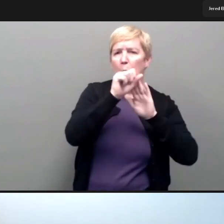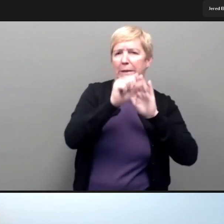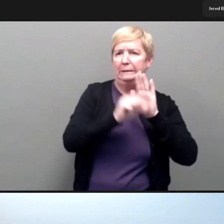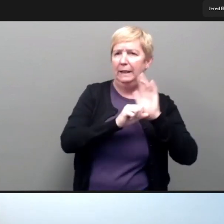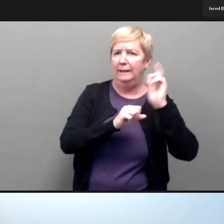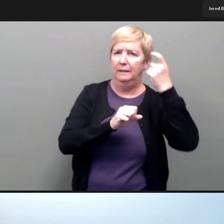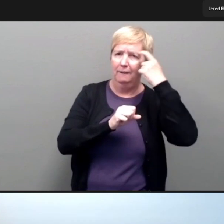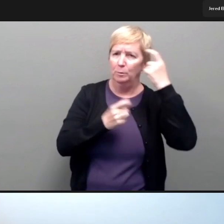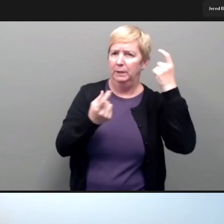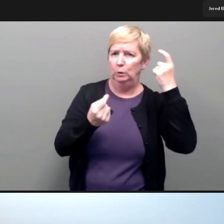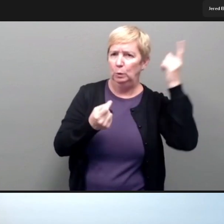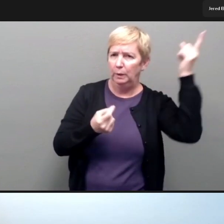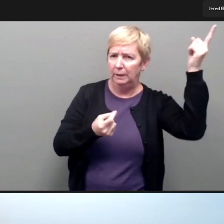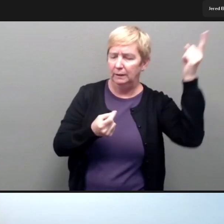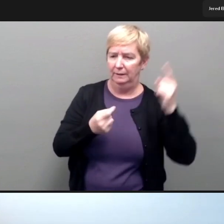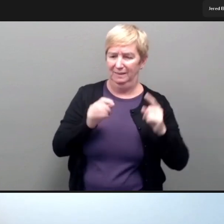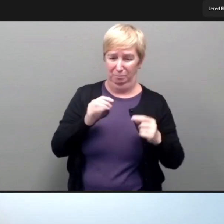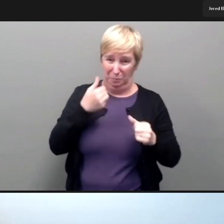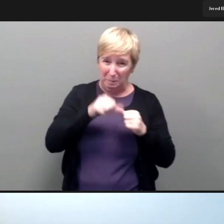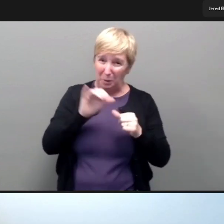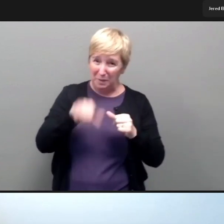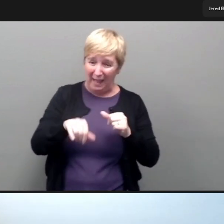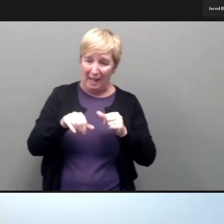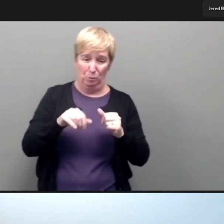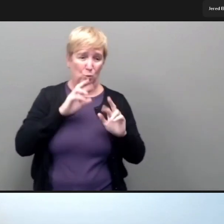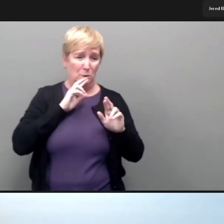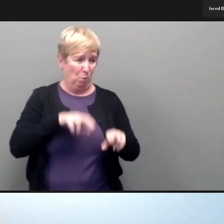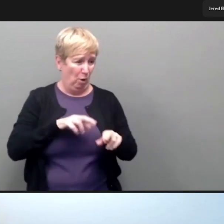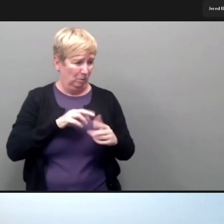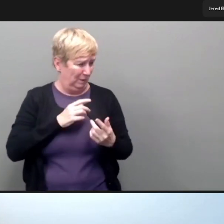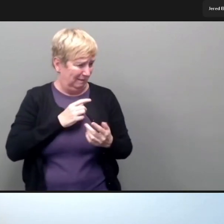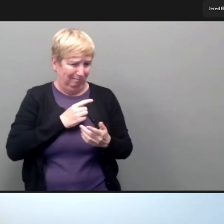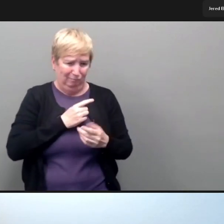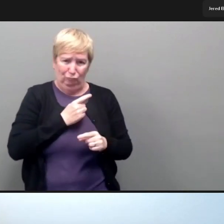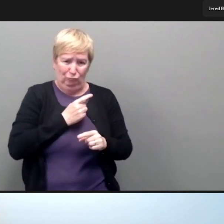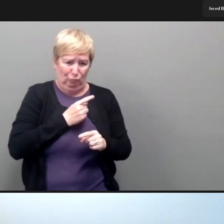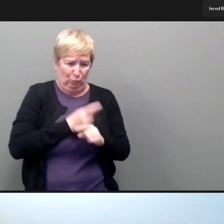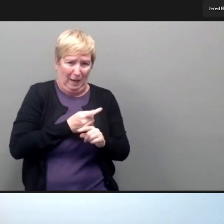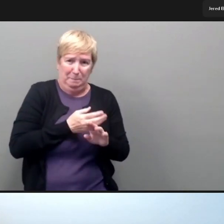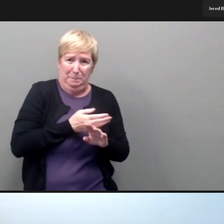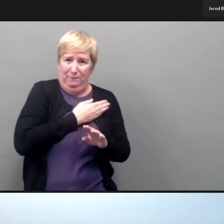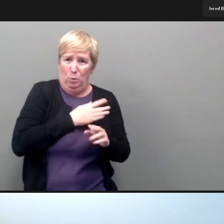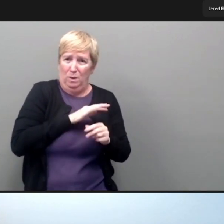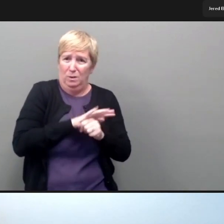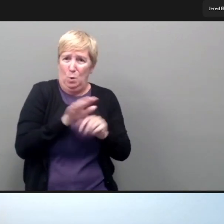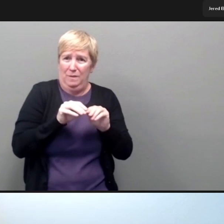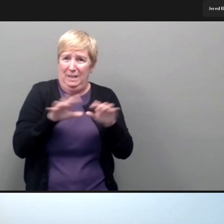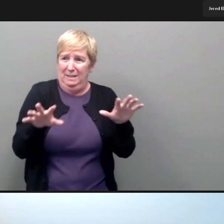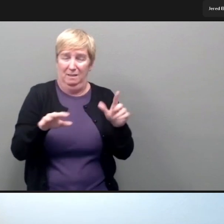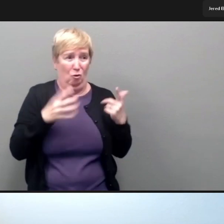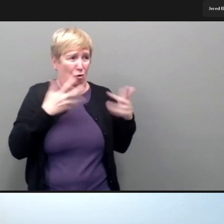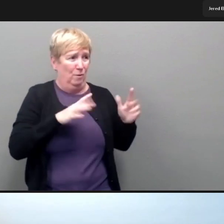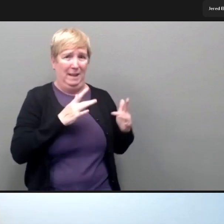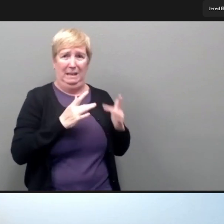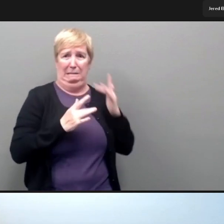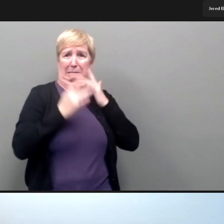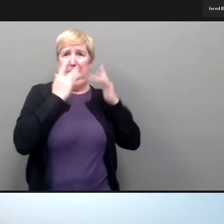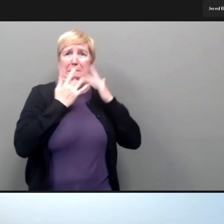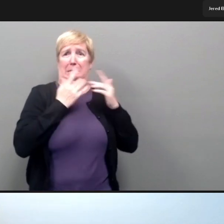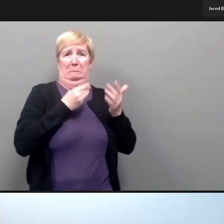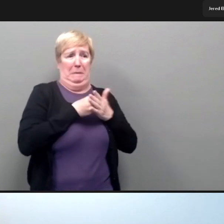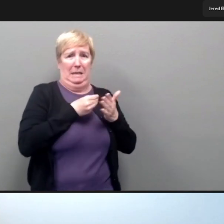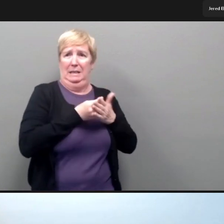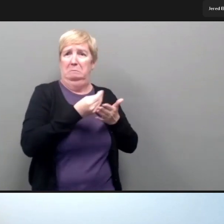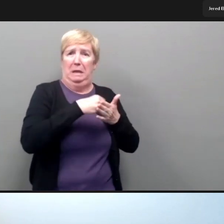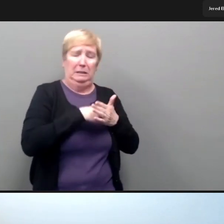the fact that that report came out basically just before the pandemic hit, and it can't have gotten better. So we're looking at a problem